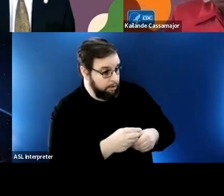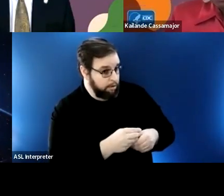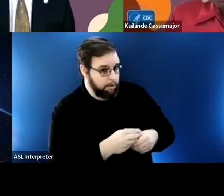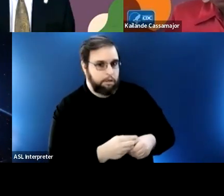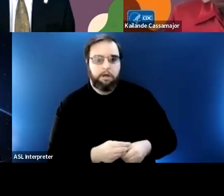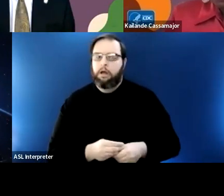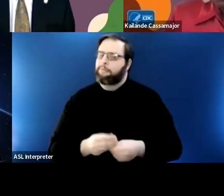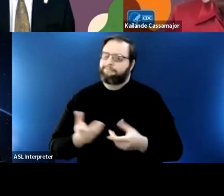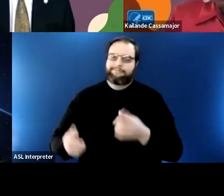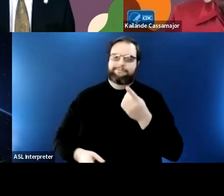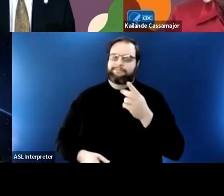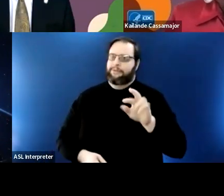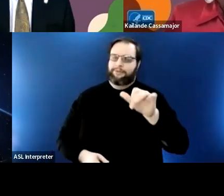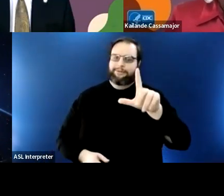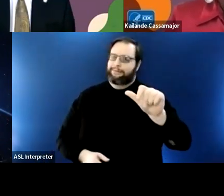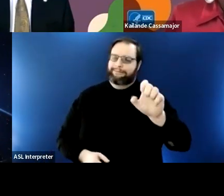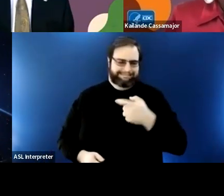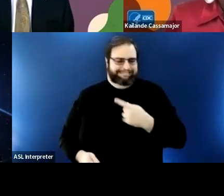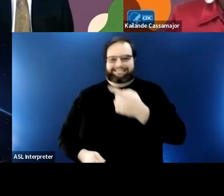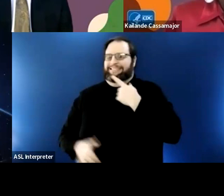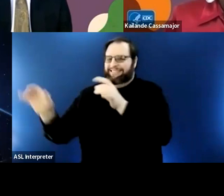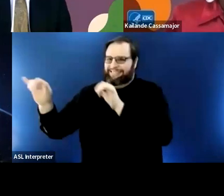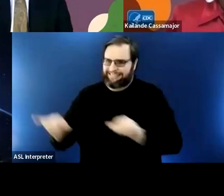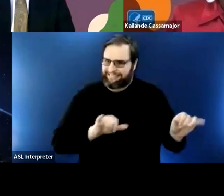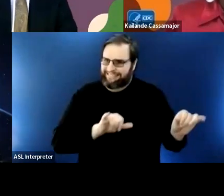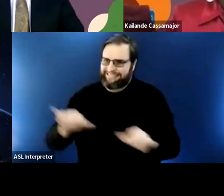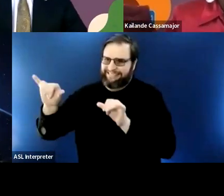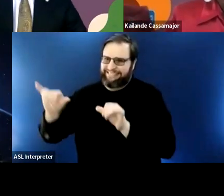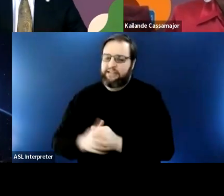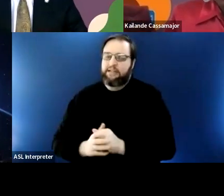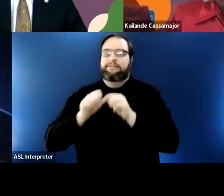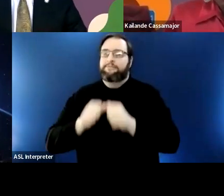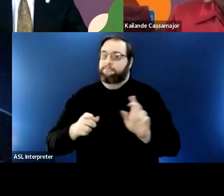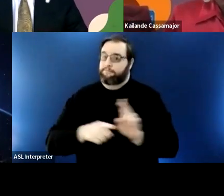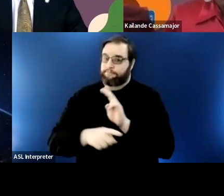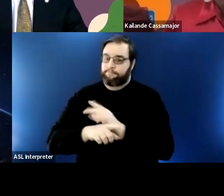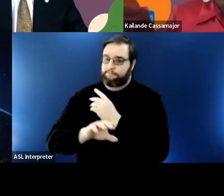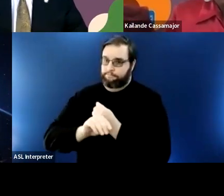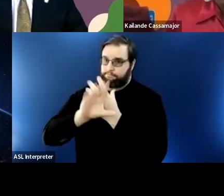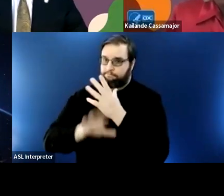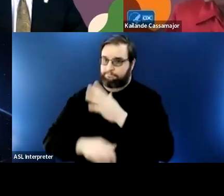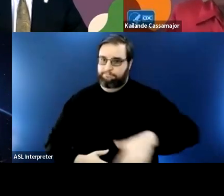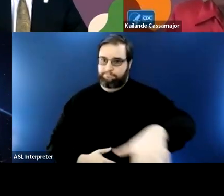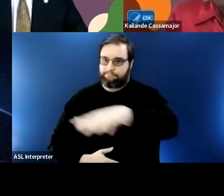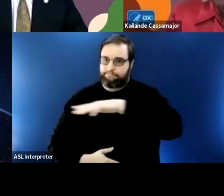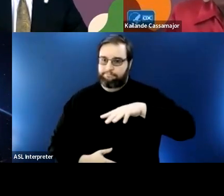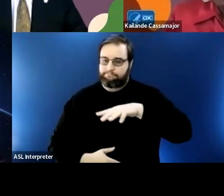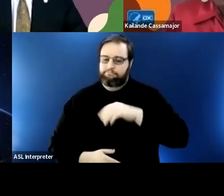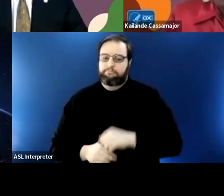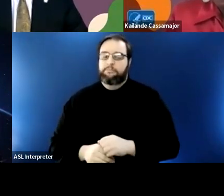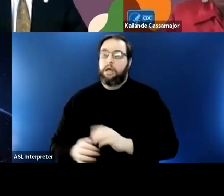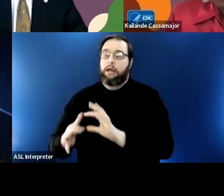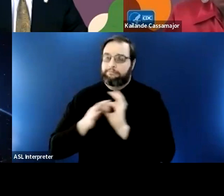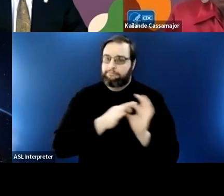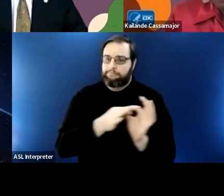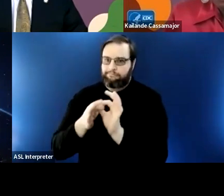Dr. Carlisle basically said exactly what I was going to say, and continue to make use of the virtual space, and collaborative research